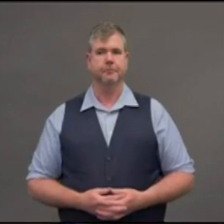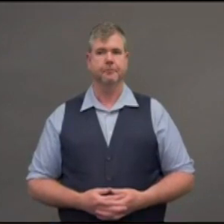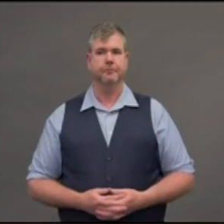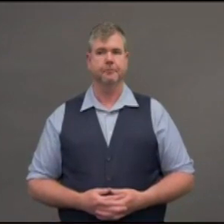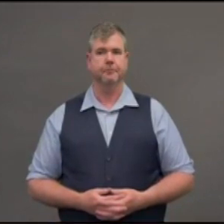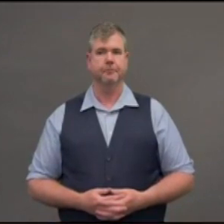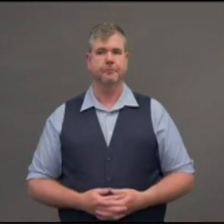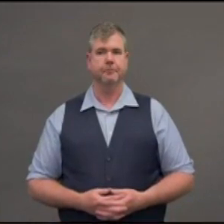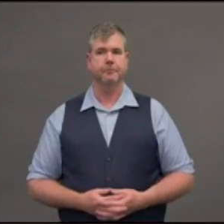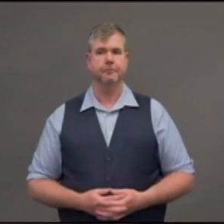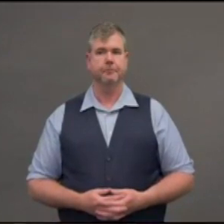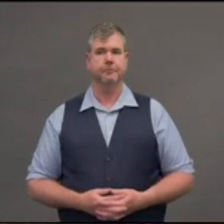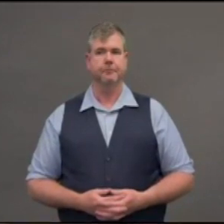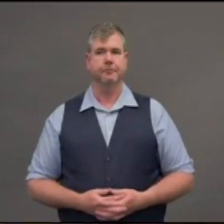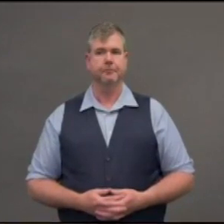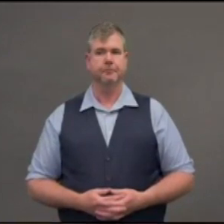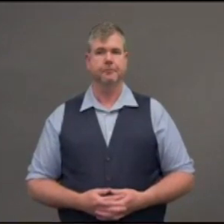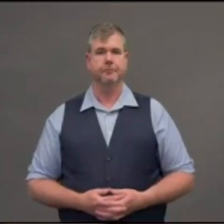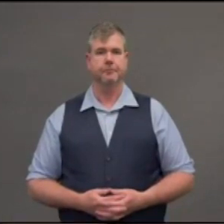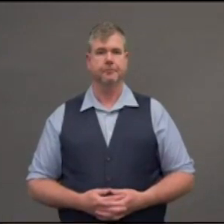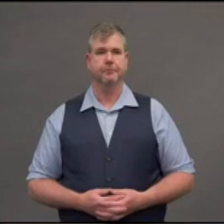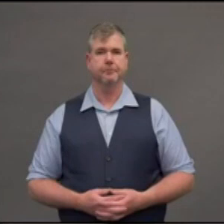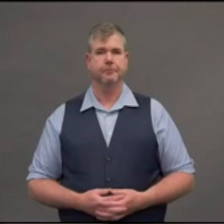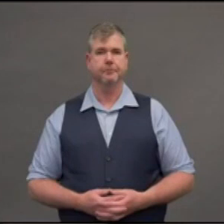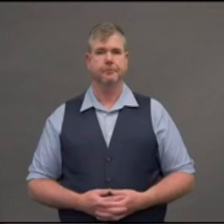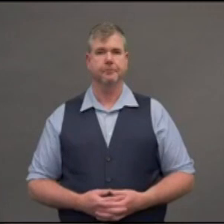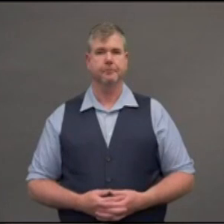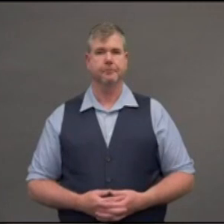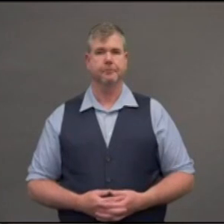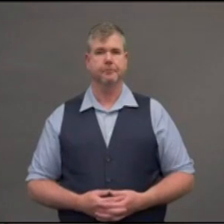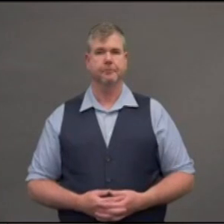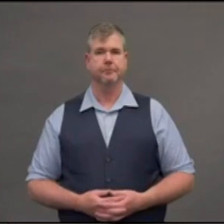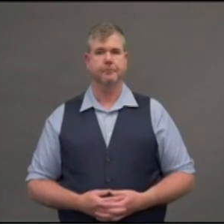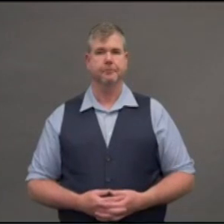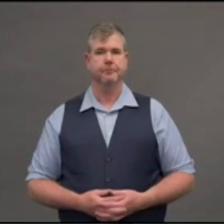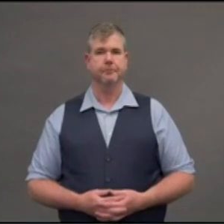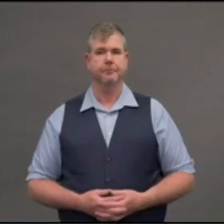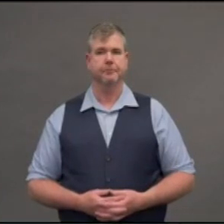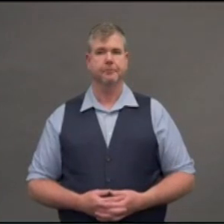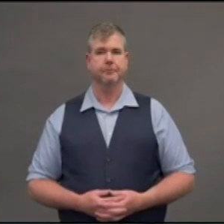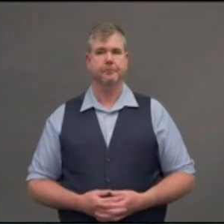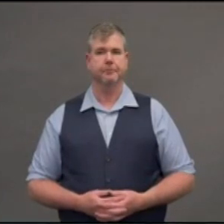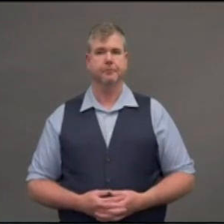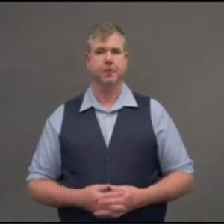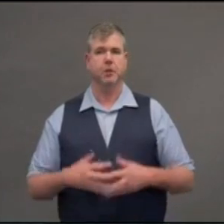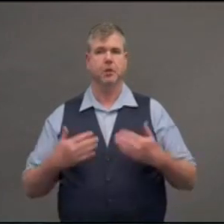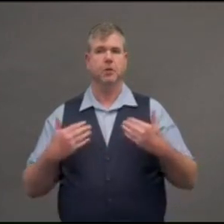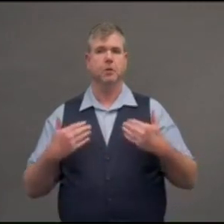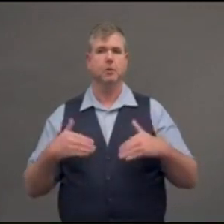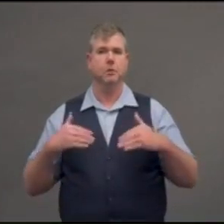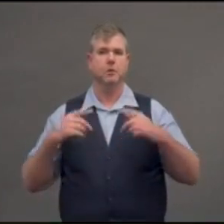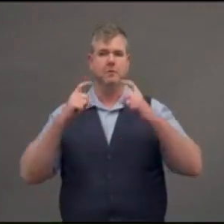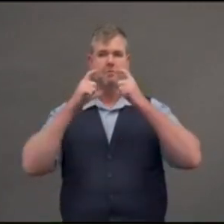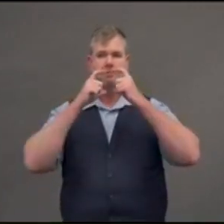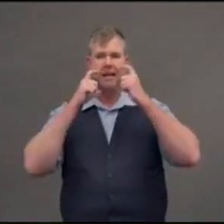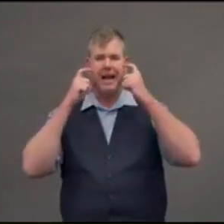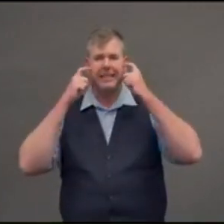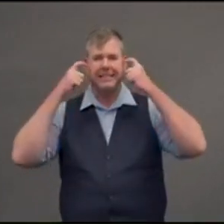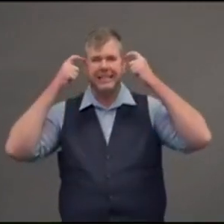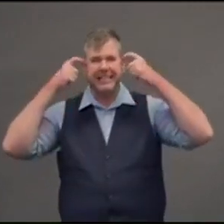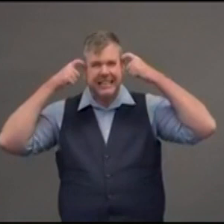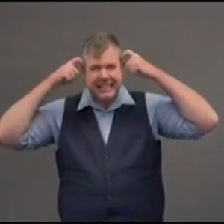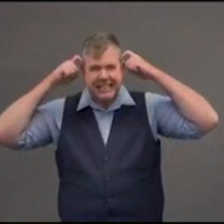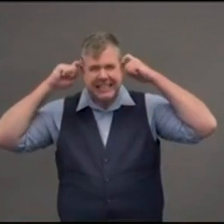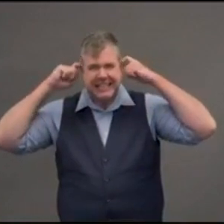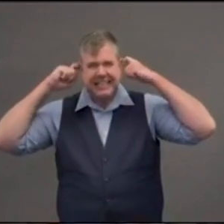the foggy glasses and the sore ears, the determined looks, and the muffled